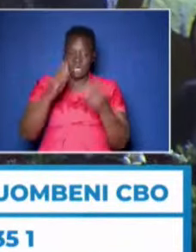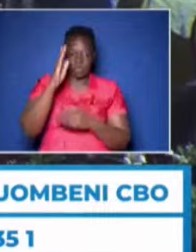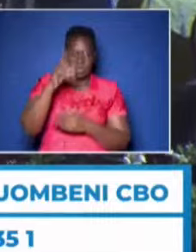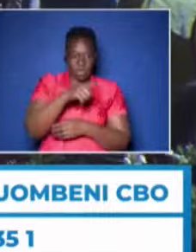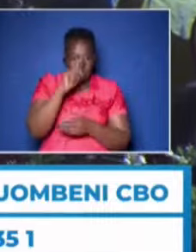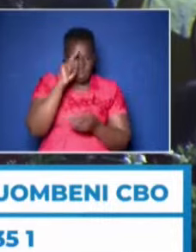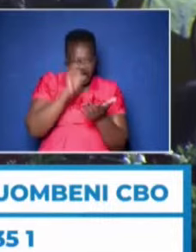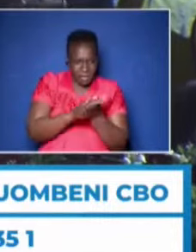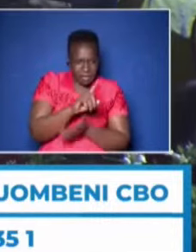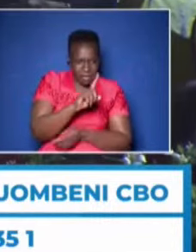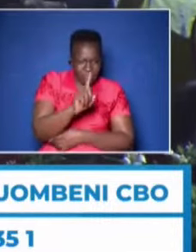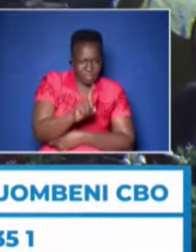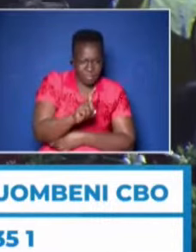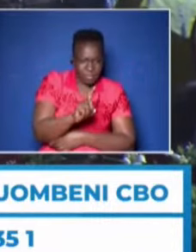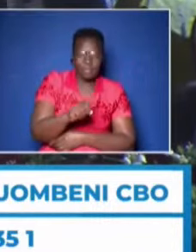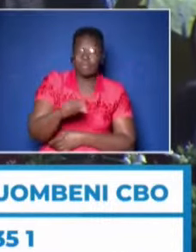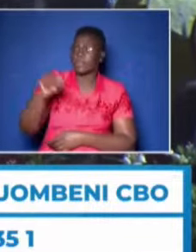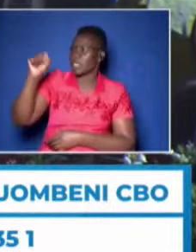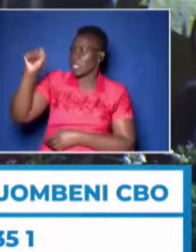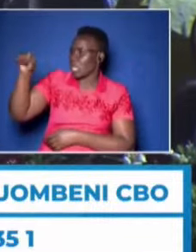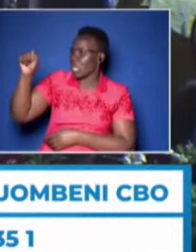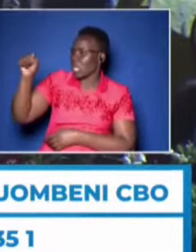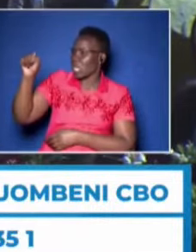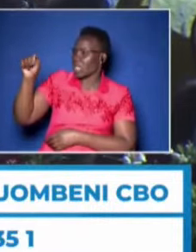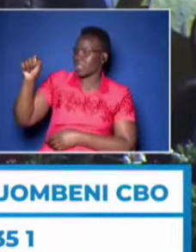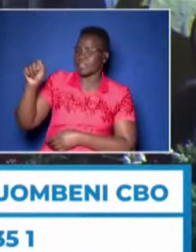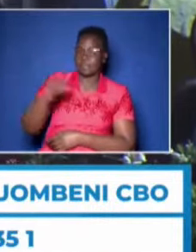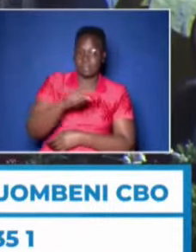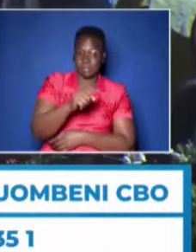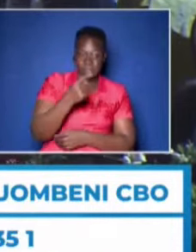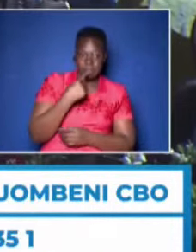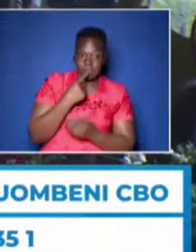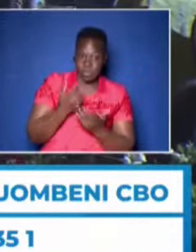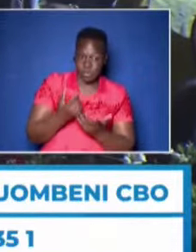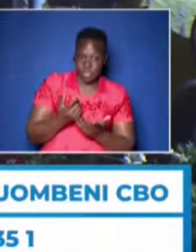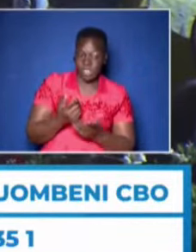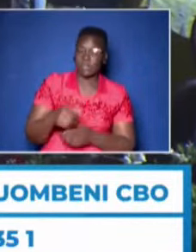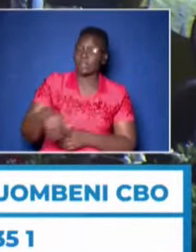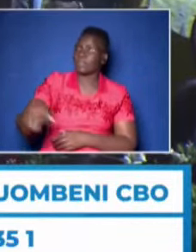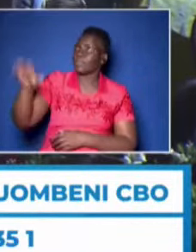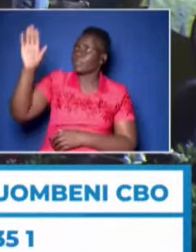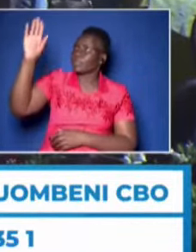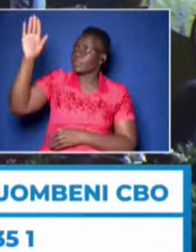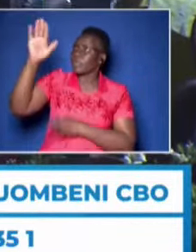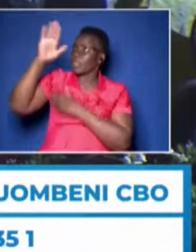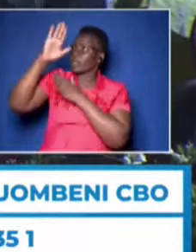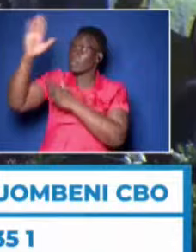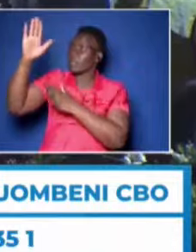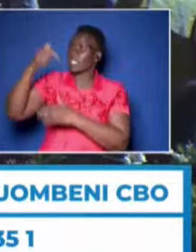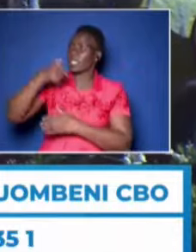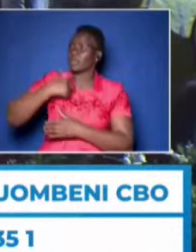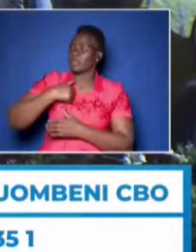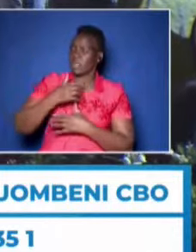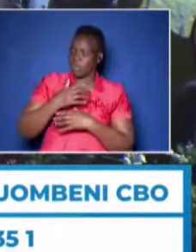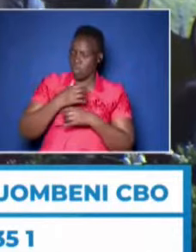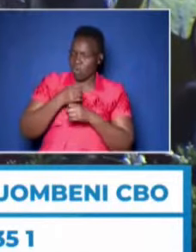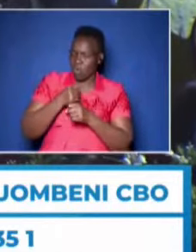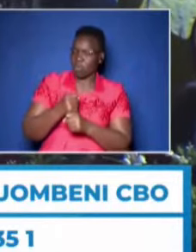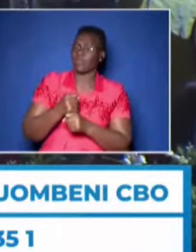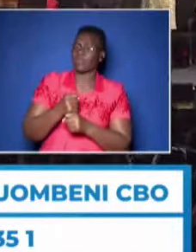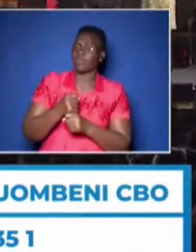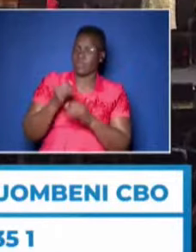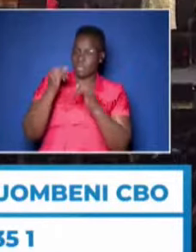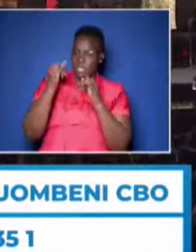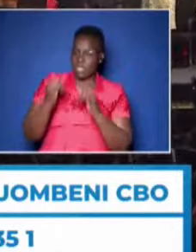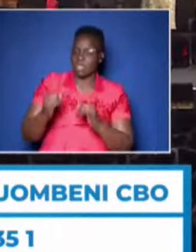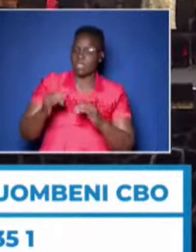it say father I believe I believe for new property a